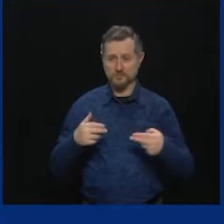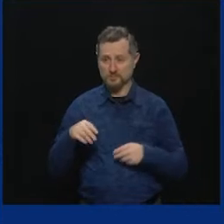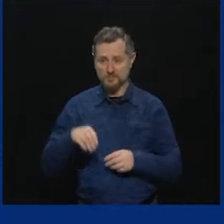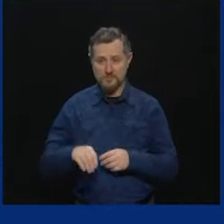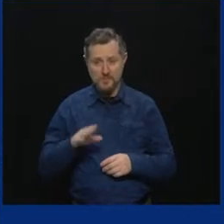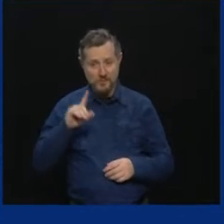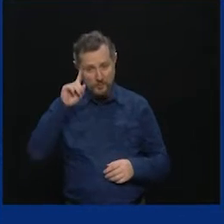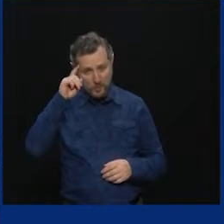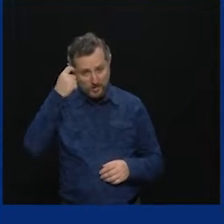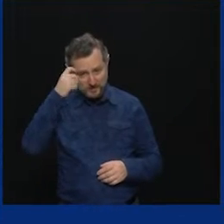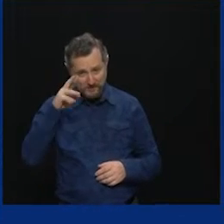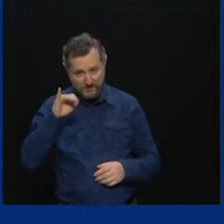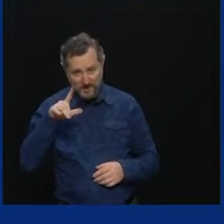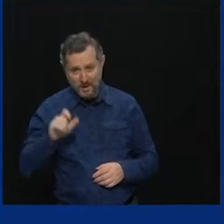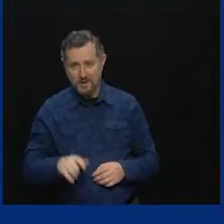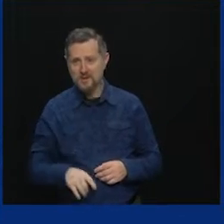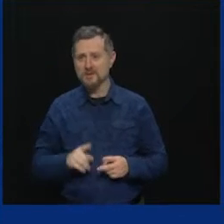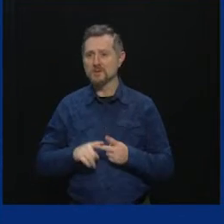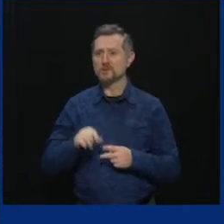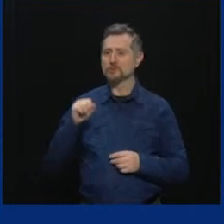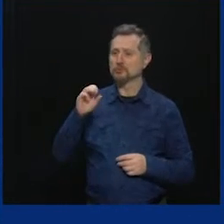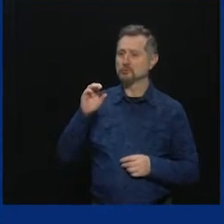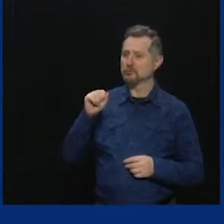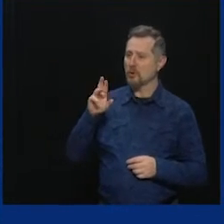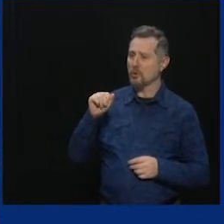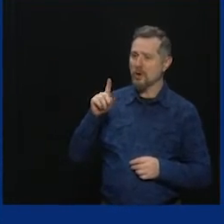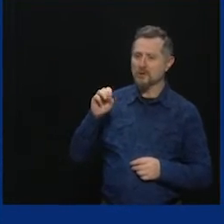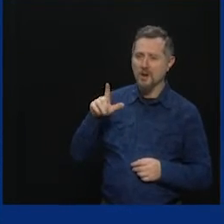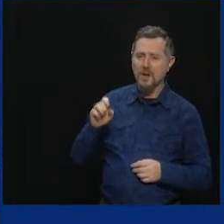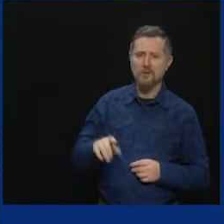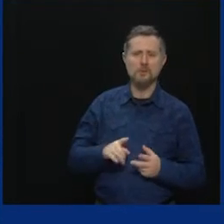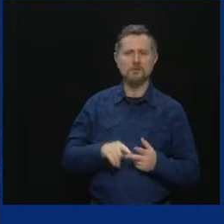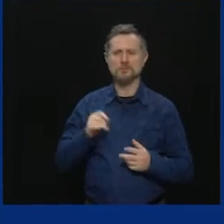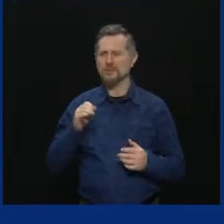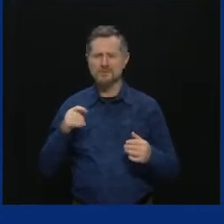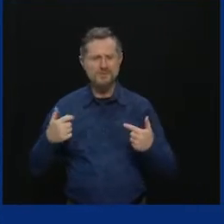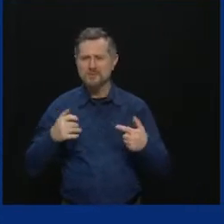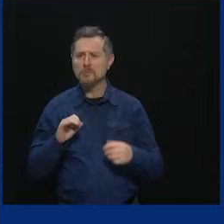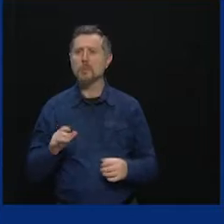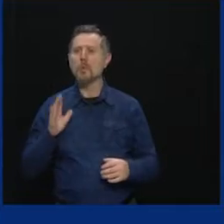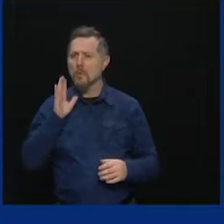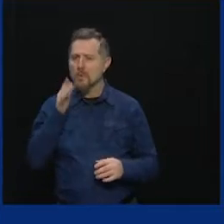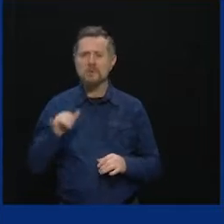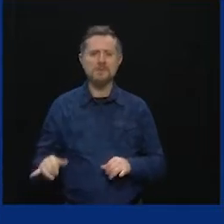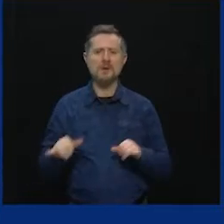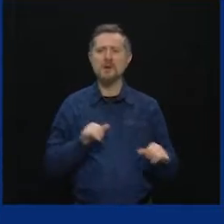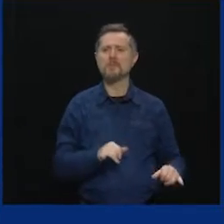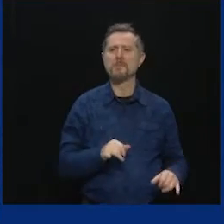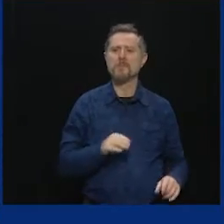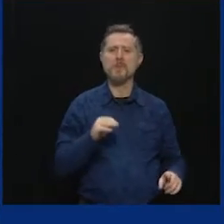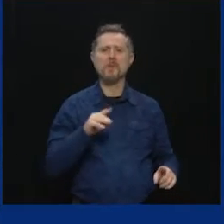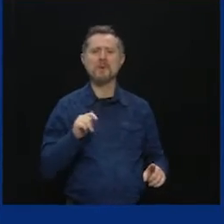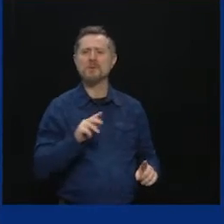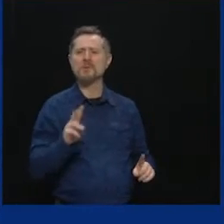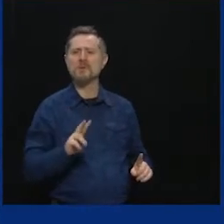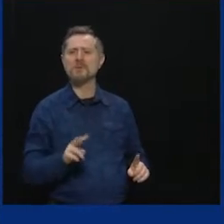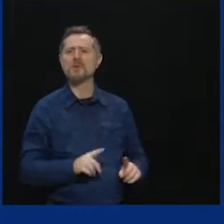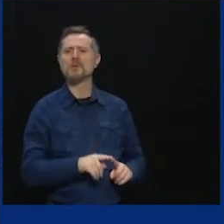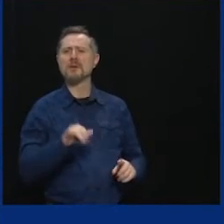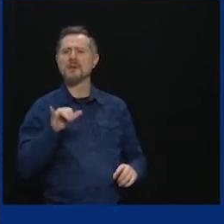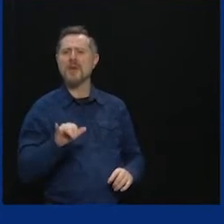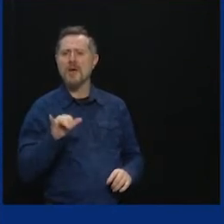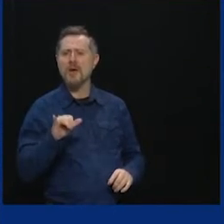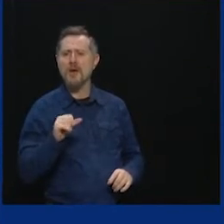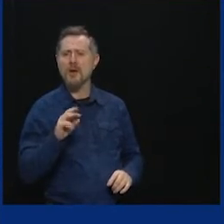and Scarsdale and Rye, then there shouldn't be any gun deaths in Mount Vernon, Yonkers, and the